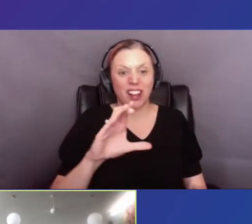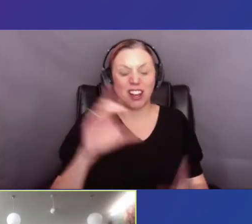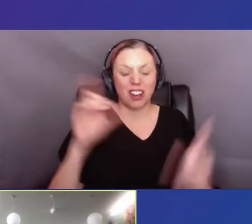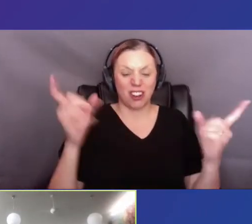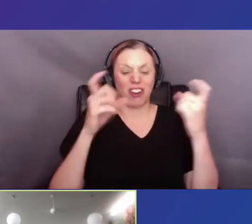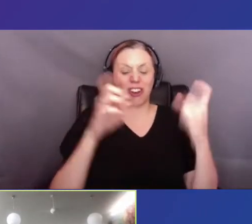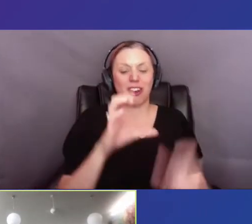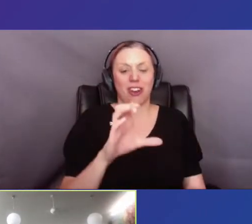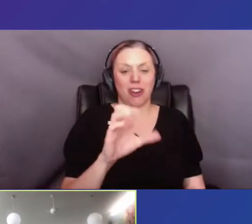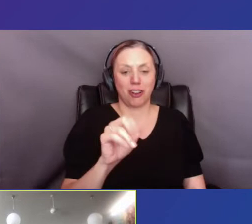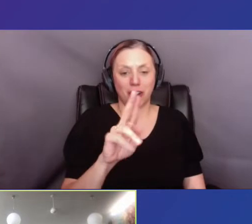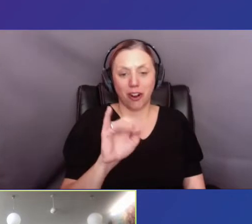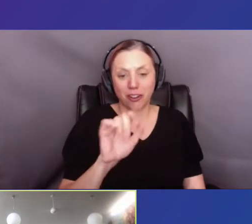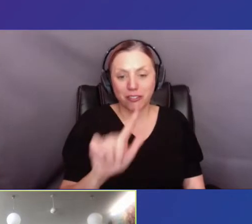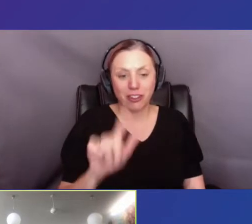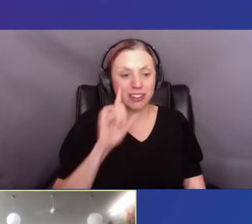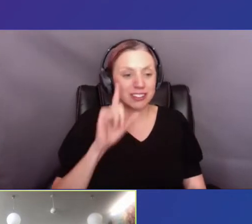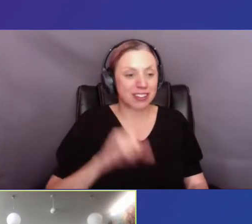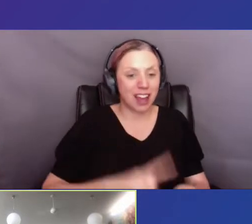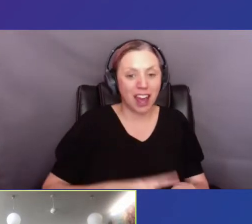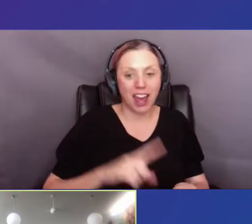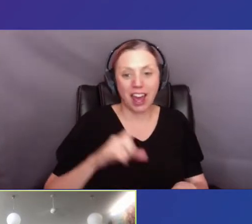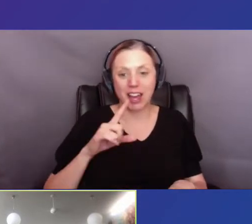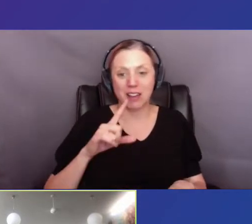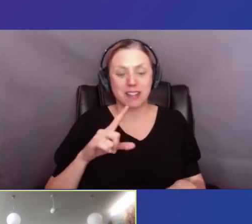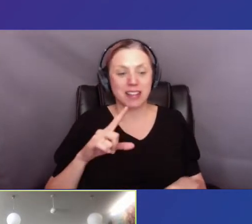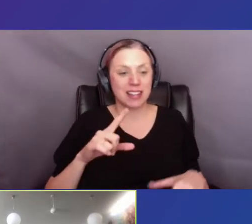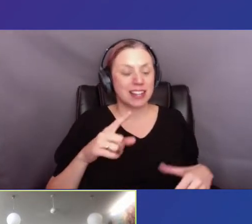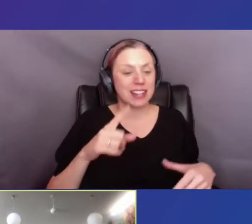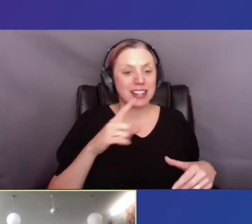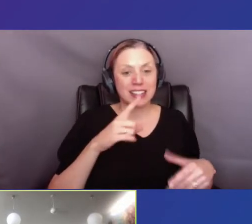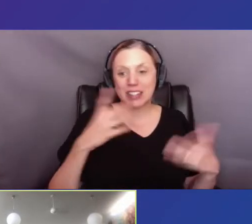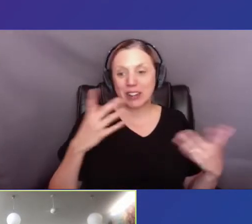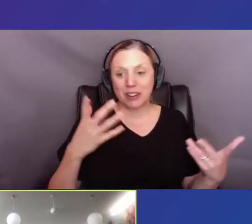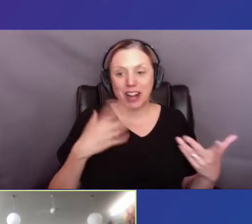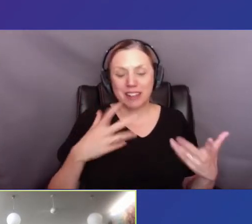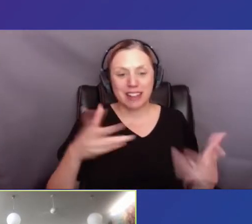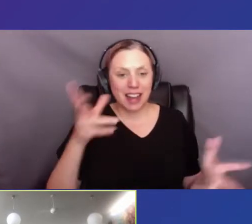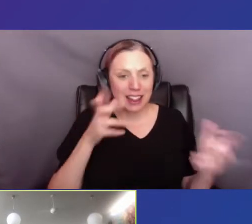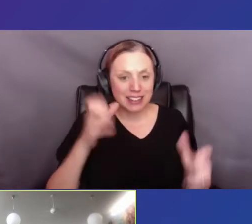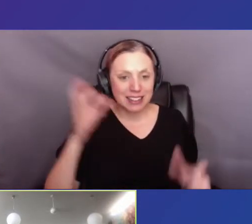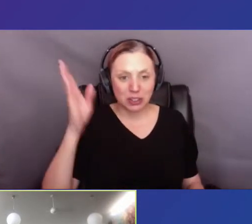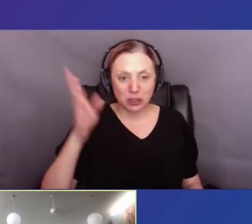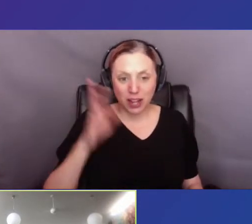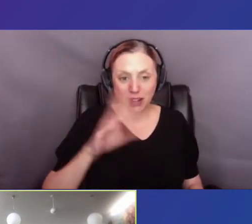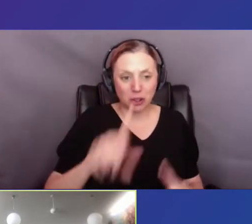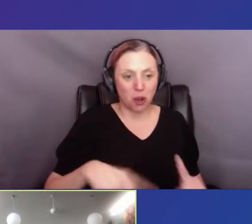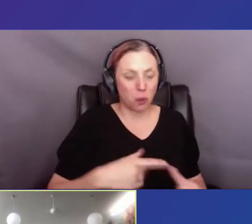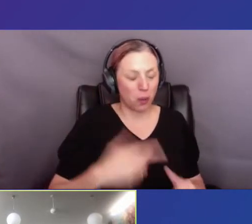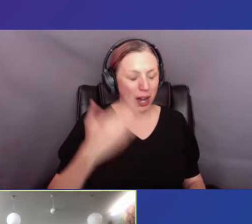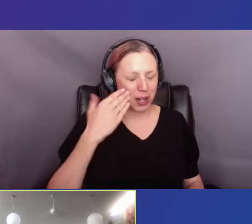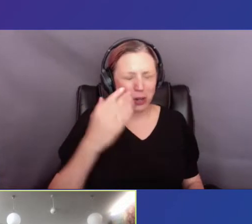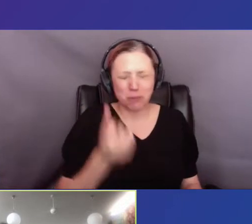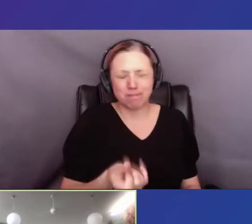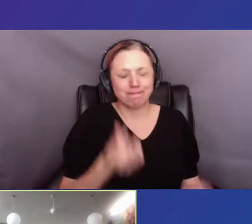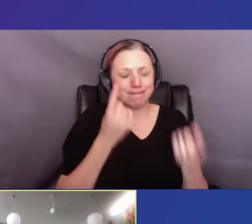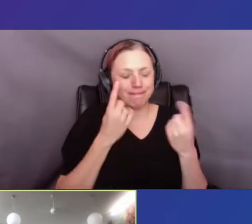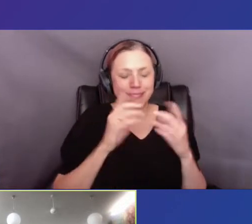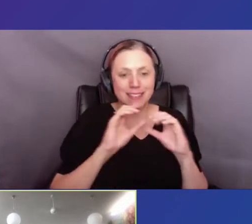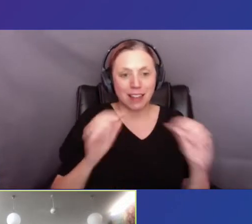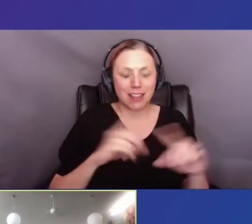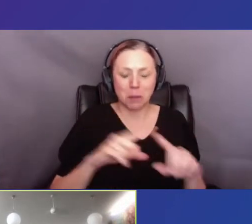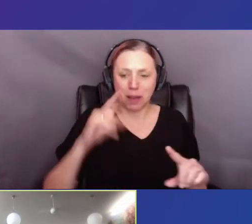during rehearsals. They are listening to lectures in which I know they understood nothing, but somehow was